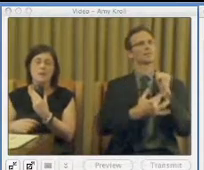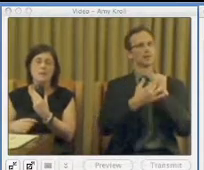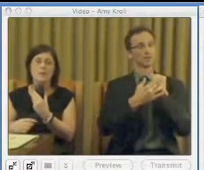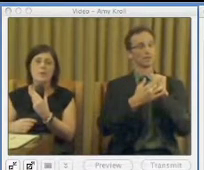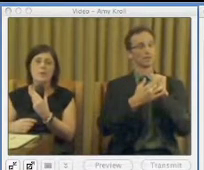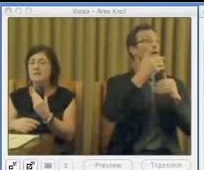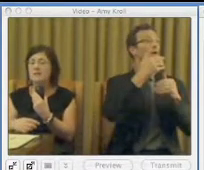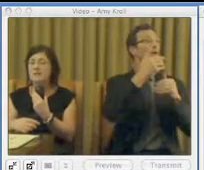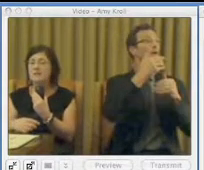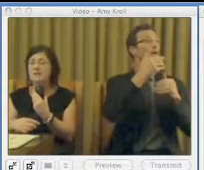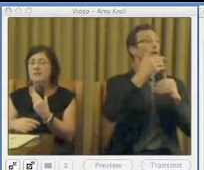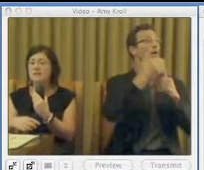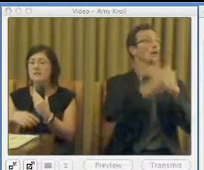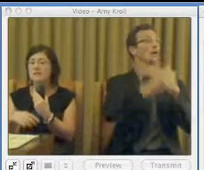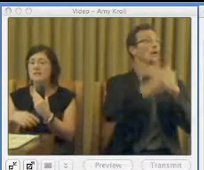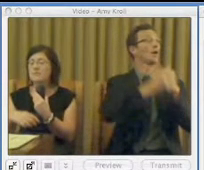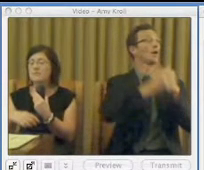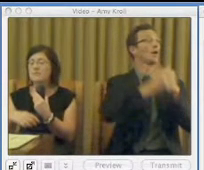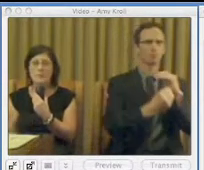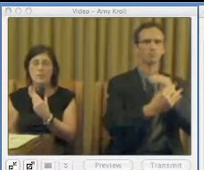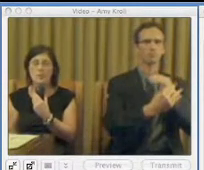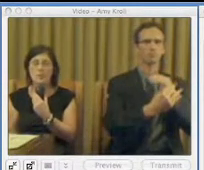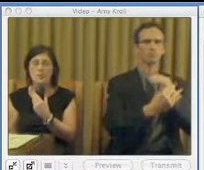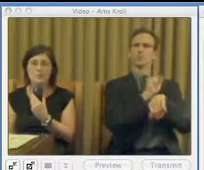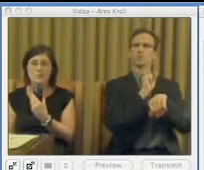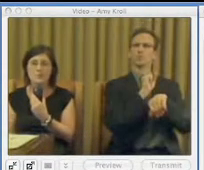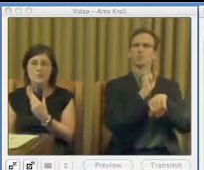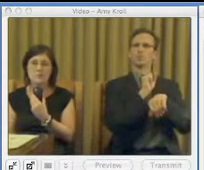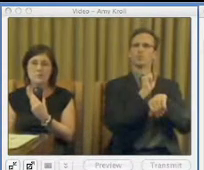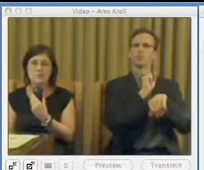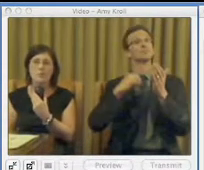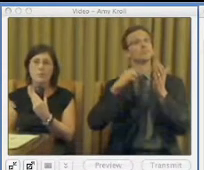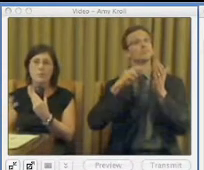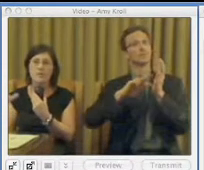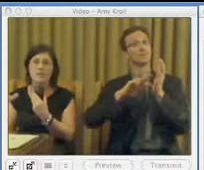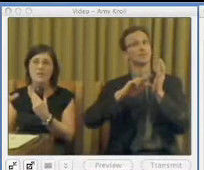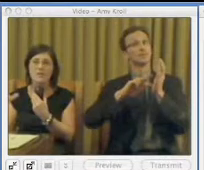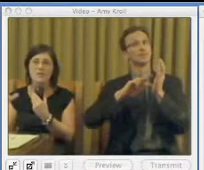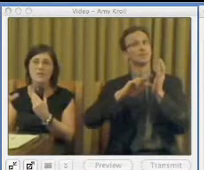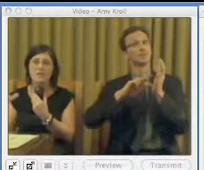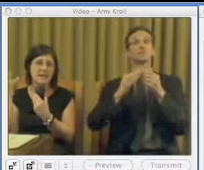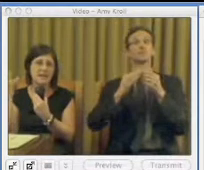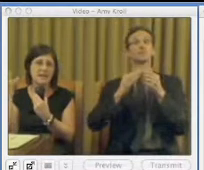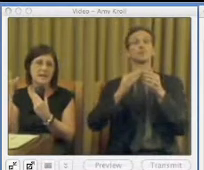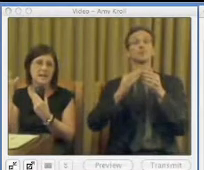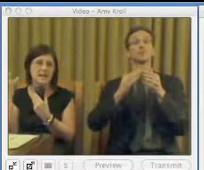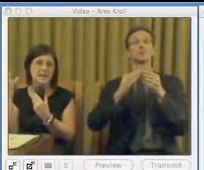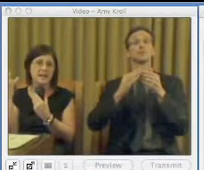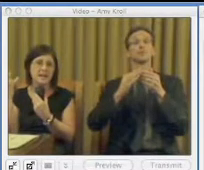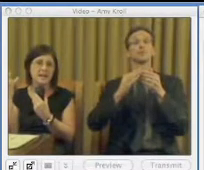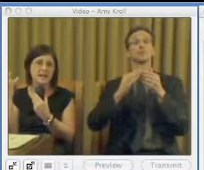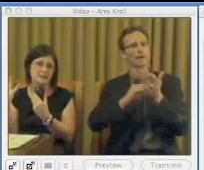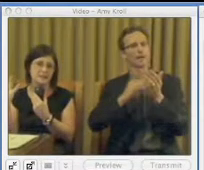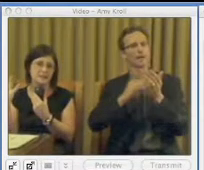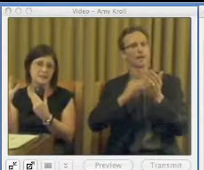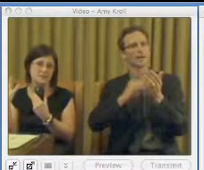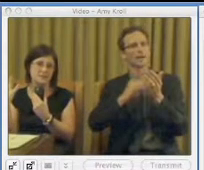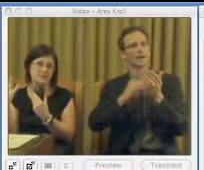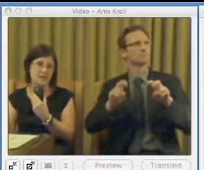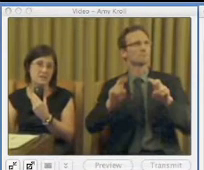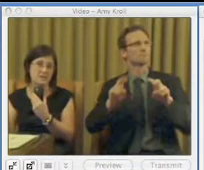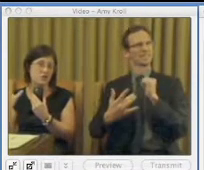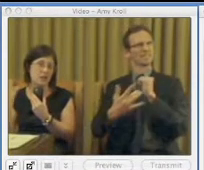over time, we might need to then redefine what we mean by community interpreting again when we think about, well, where does the